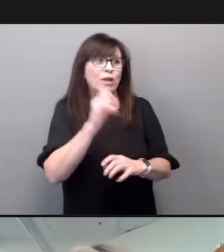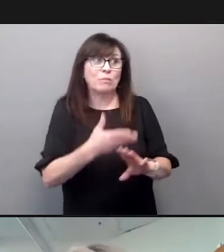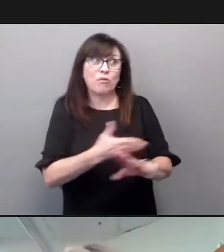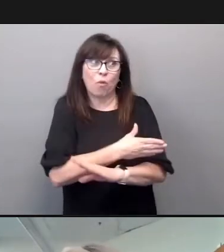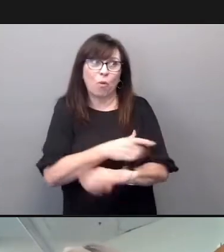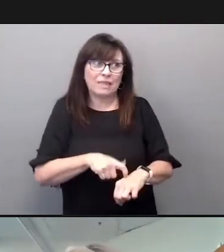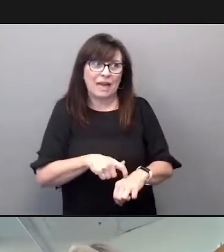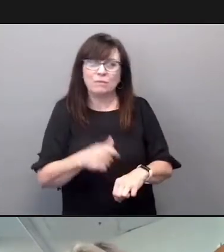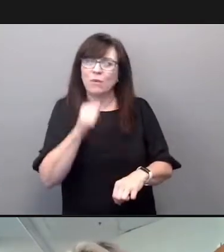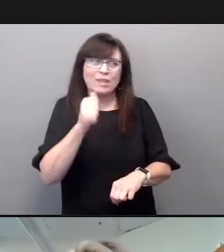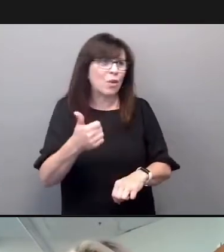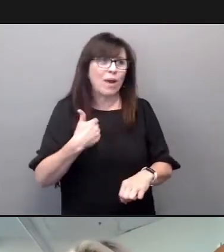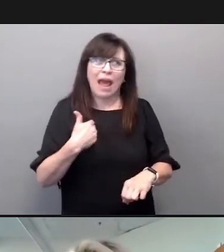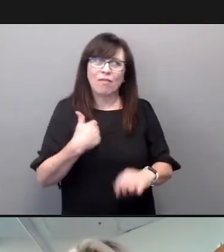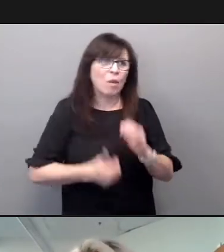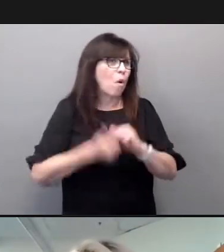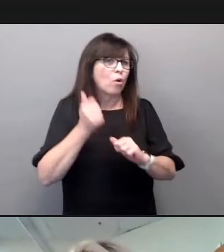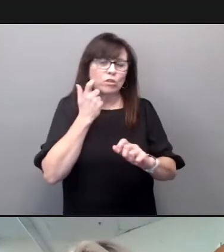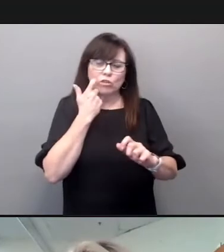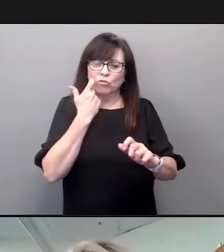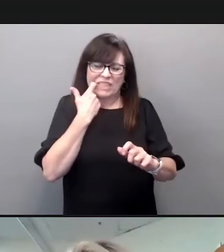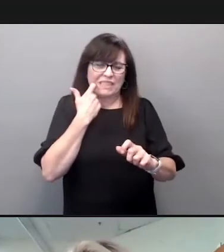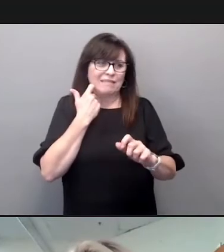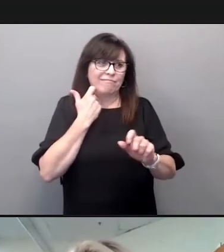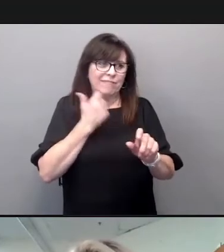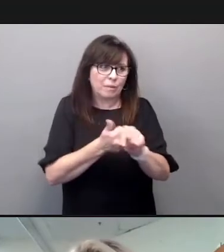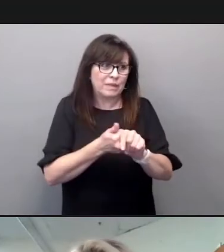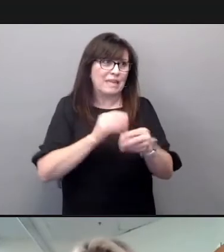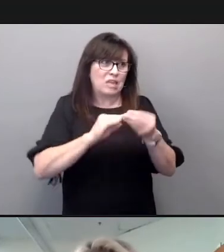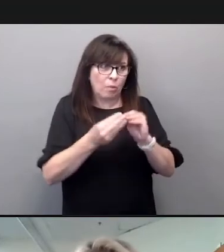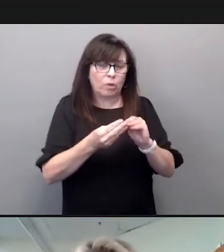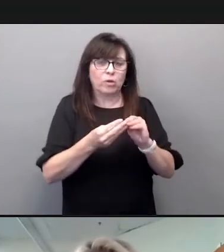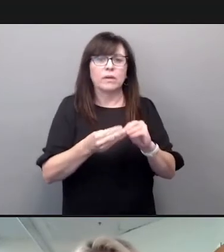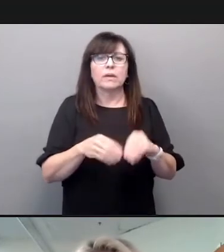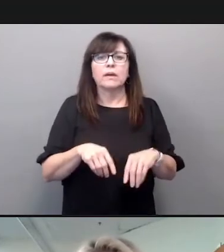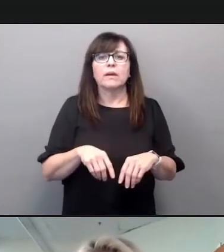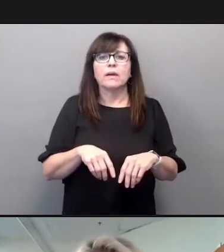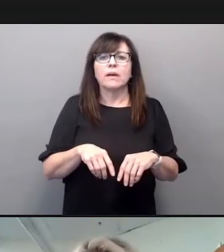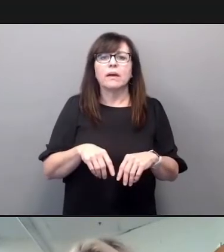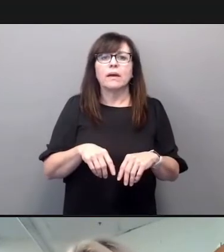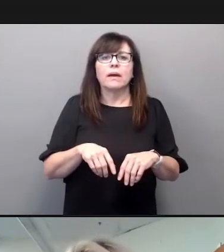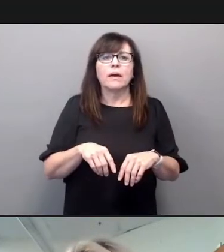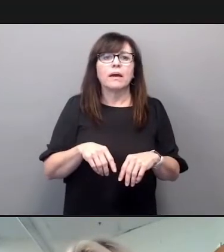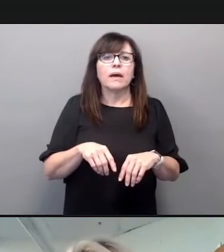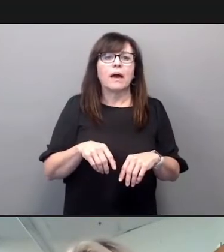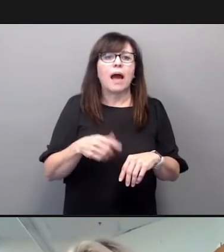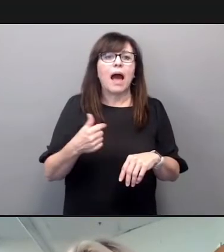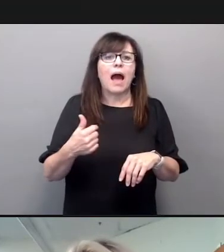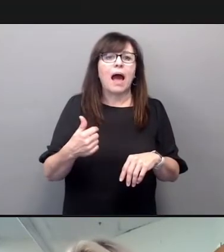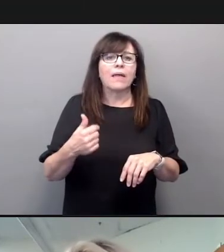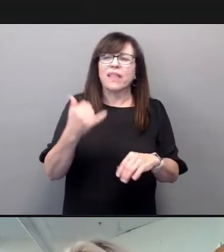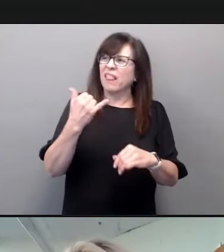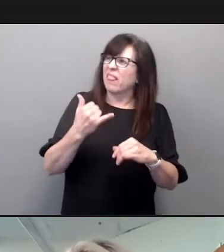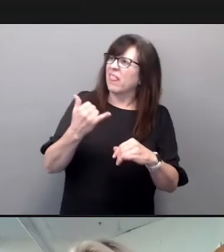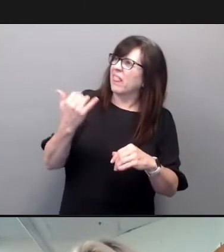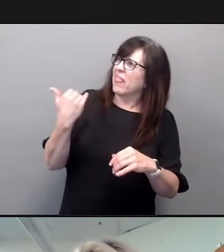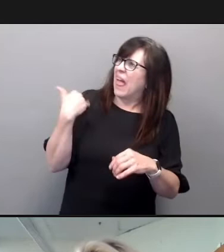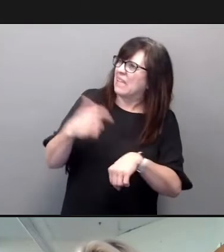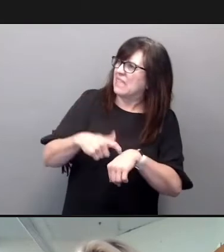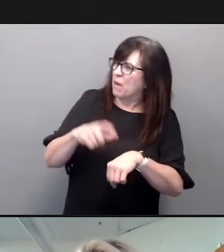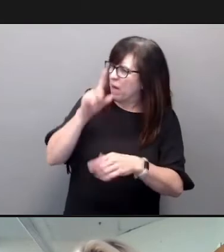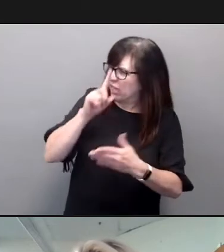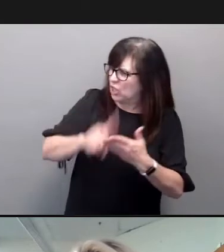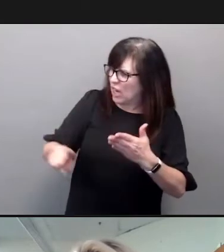don't have the most recent number at my fingertips. The last time I looked at that, I think it